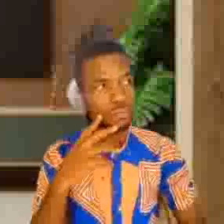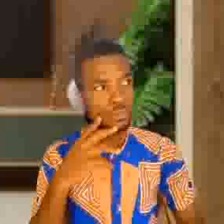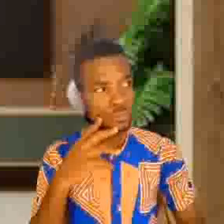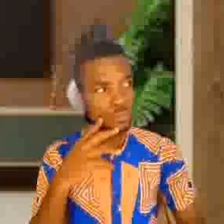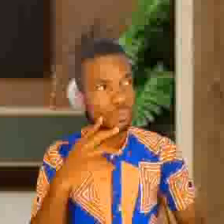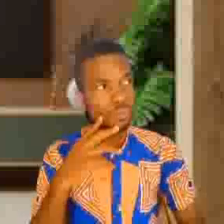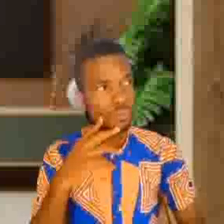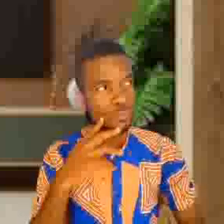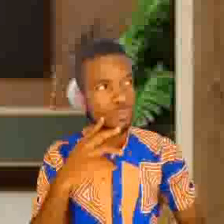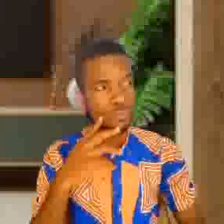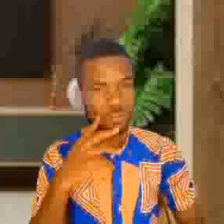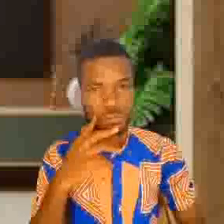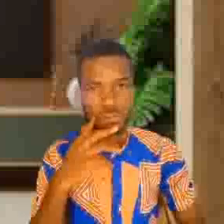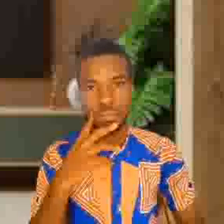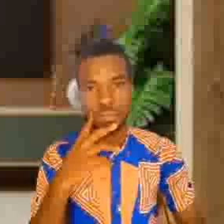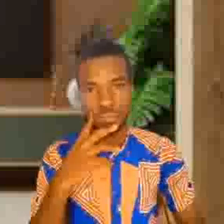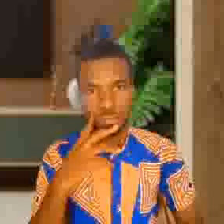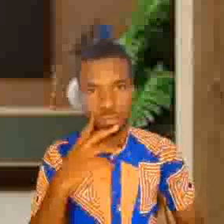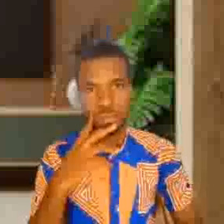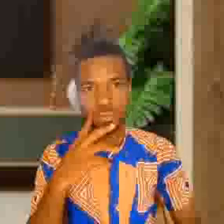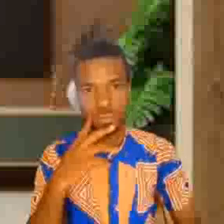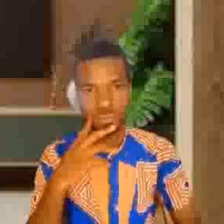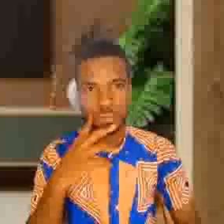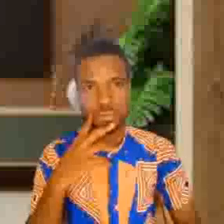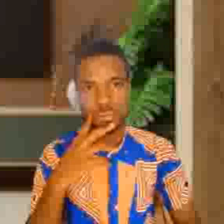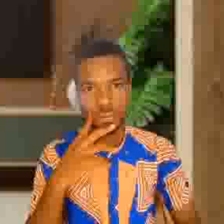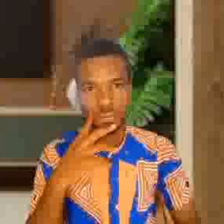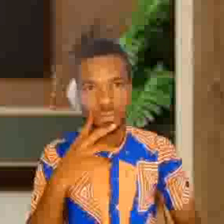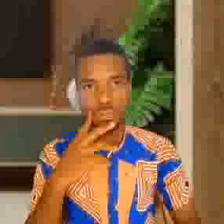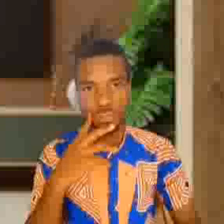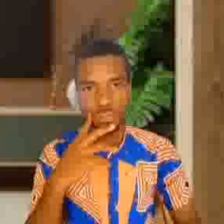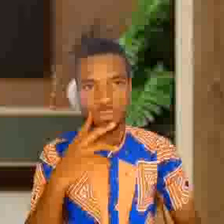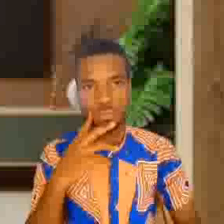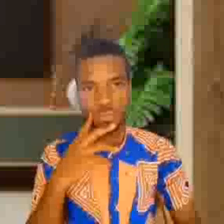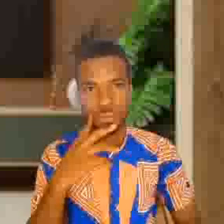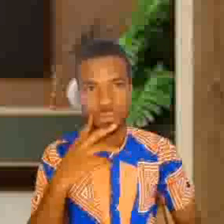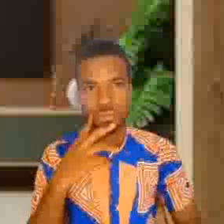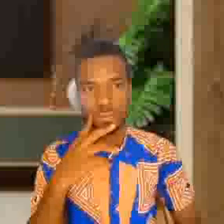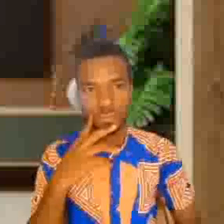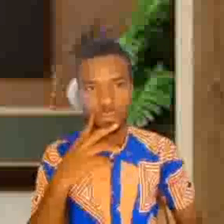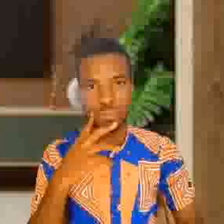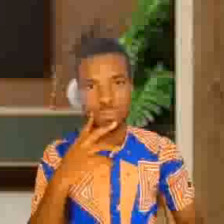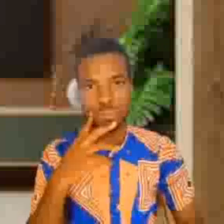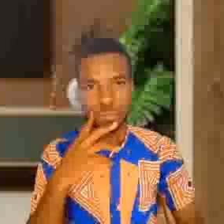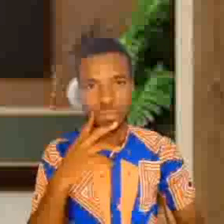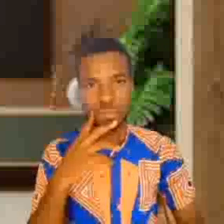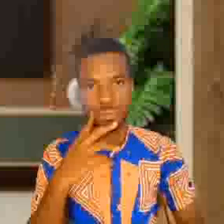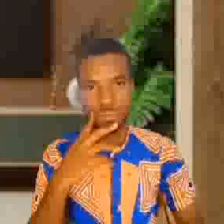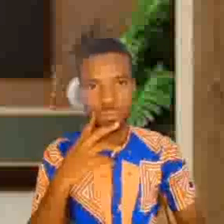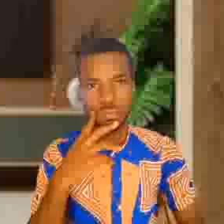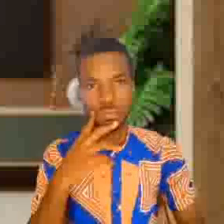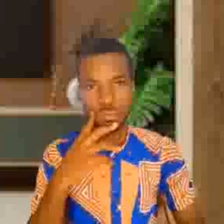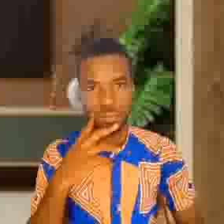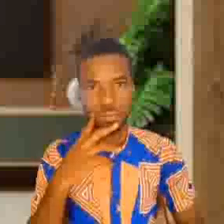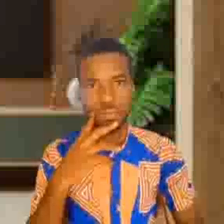plane are taken. And you took 24 tickets from that plane and bought them at a cheap rate so that you can resell them.